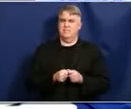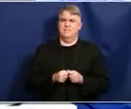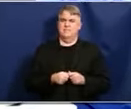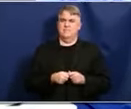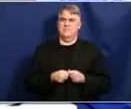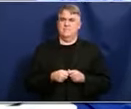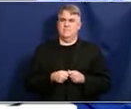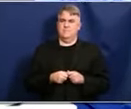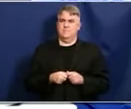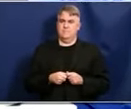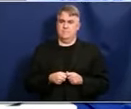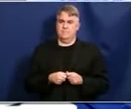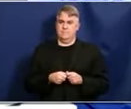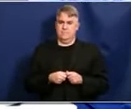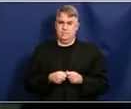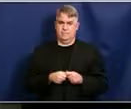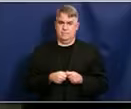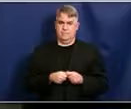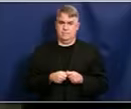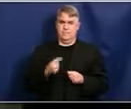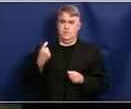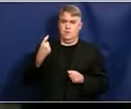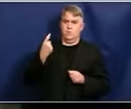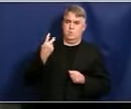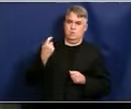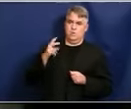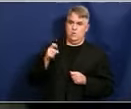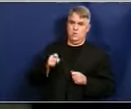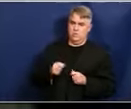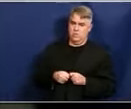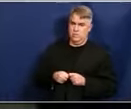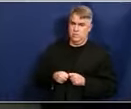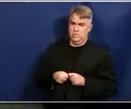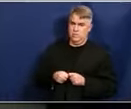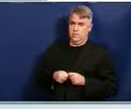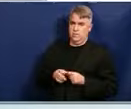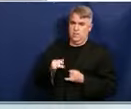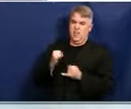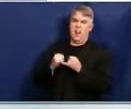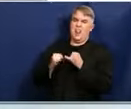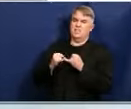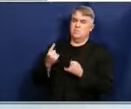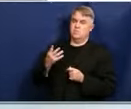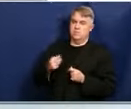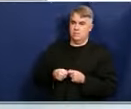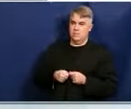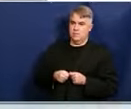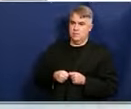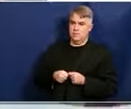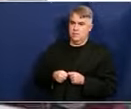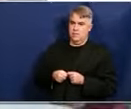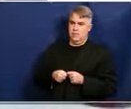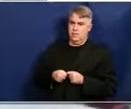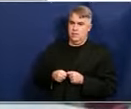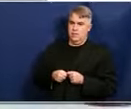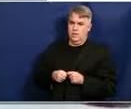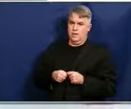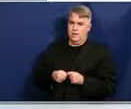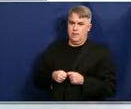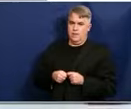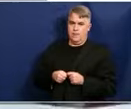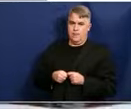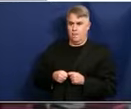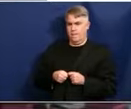Good. All right, let's do one or two more. This is the last one that was submitted. Someone here is just looking for